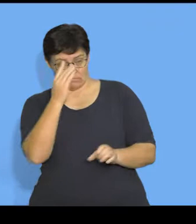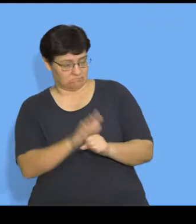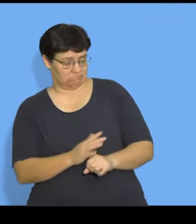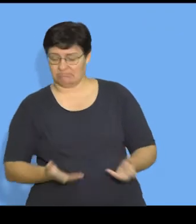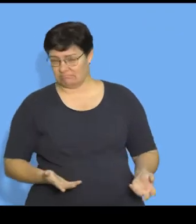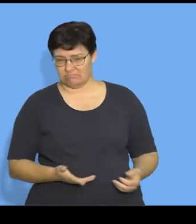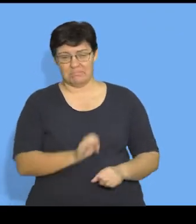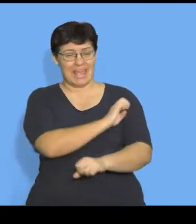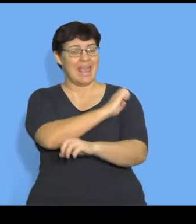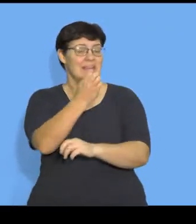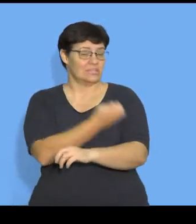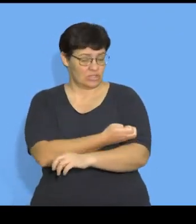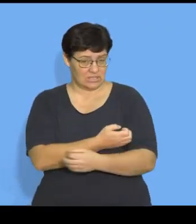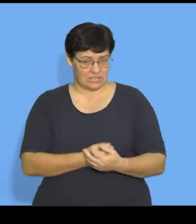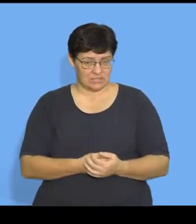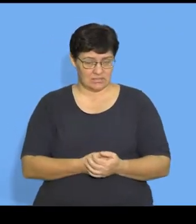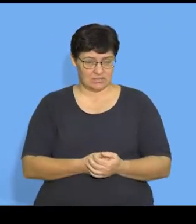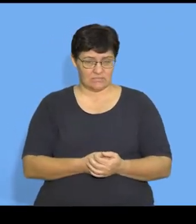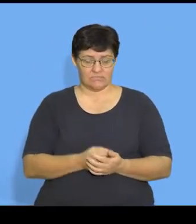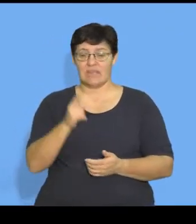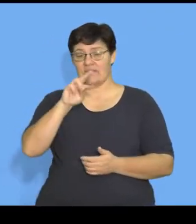Energy is a vector.